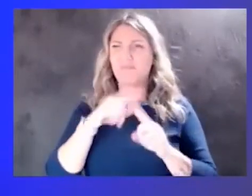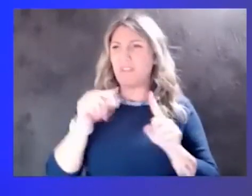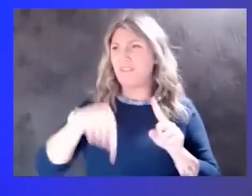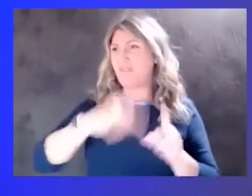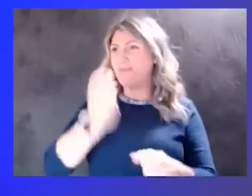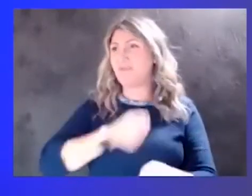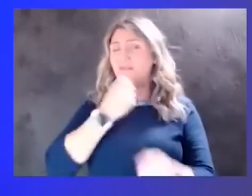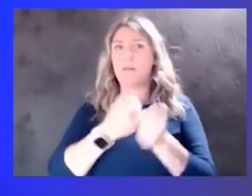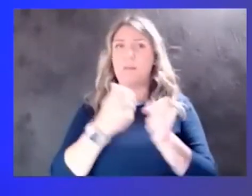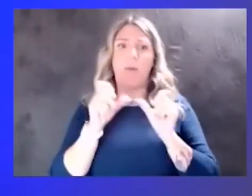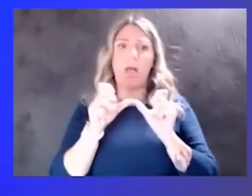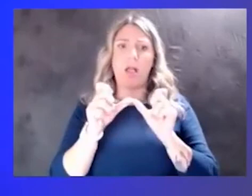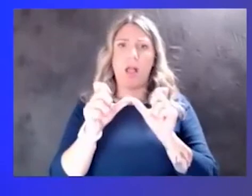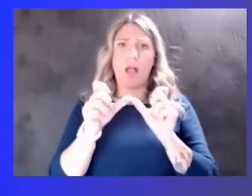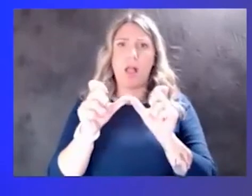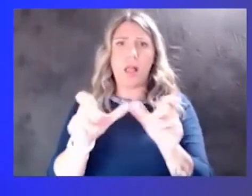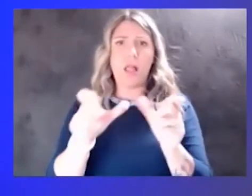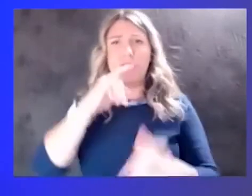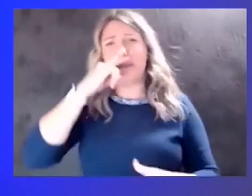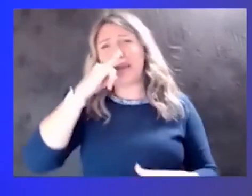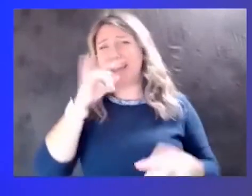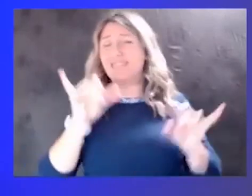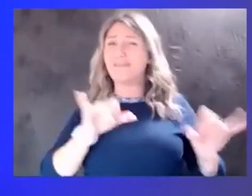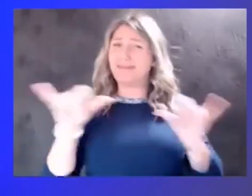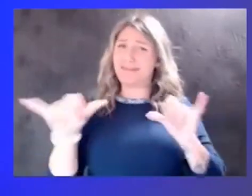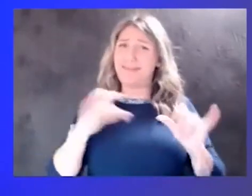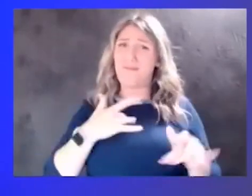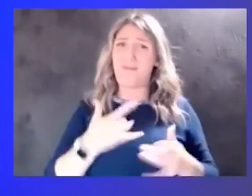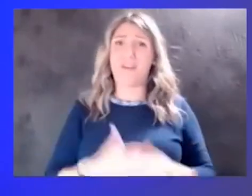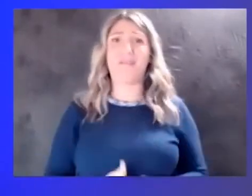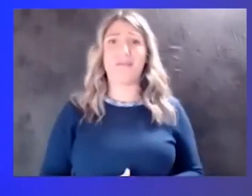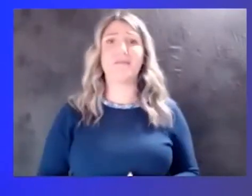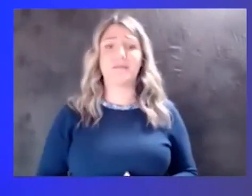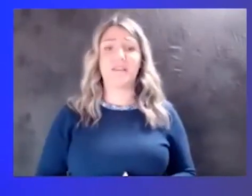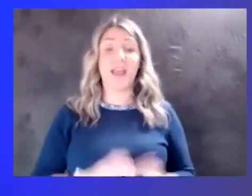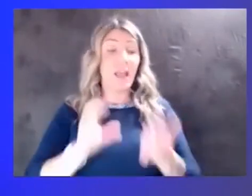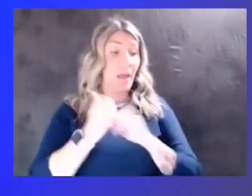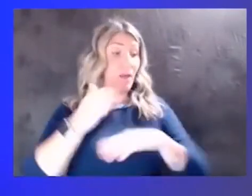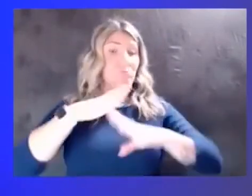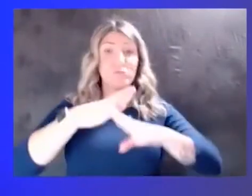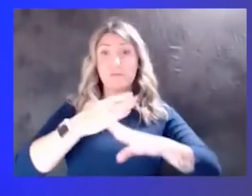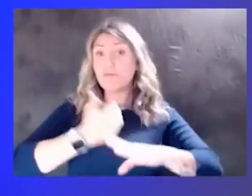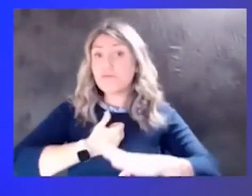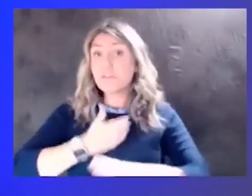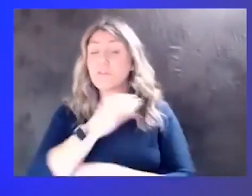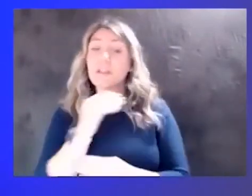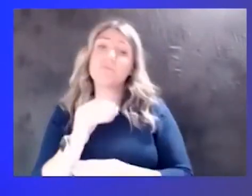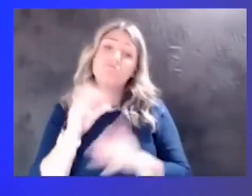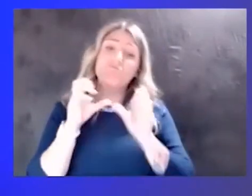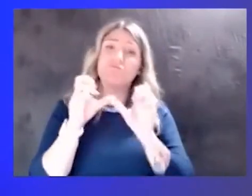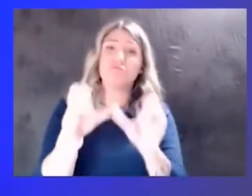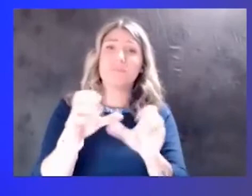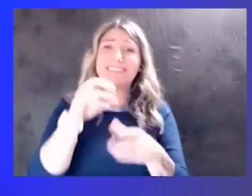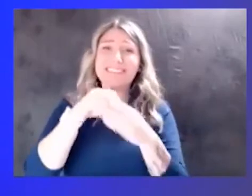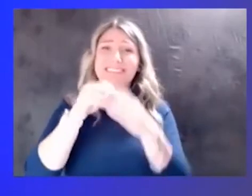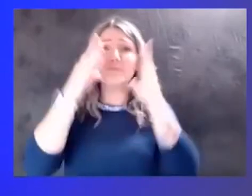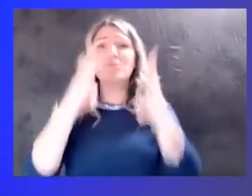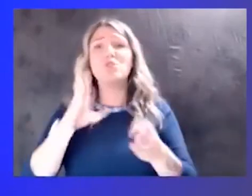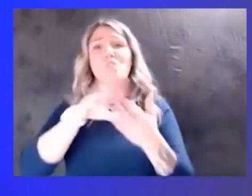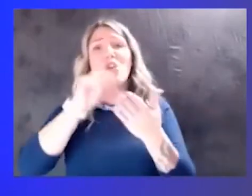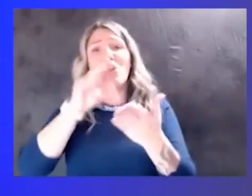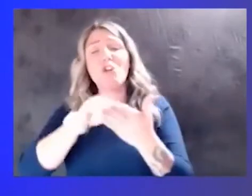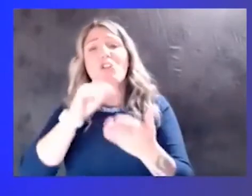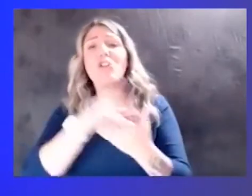kids, it did as well. The way that we can protect ourselves and continue to do in-person learning and have those